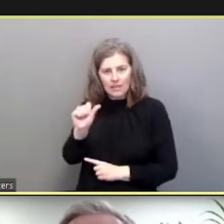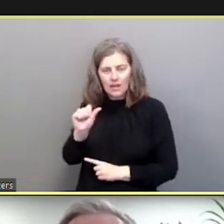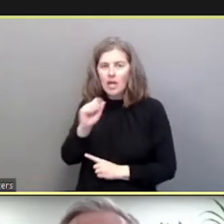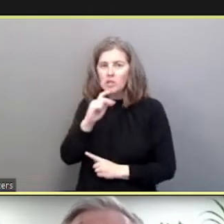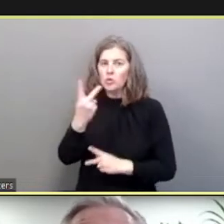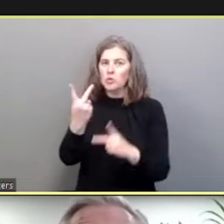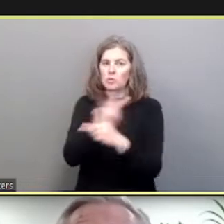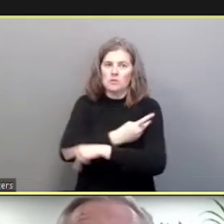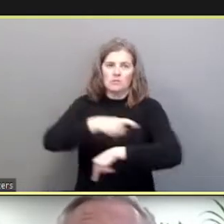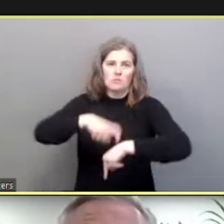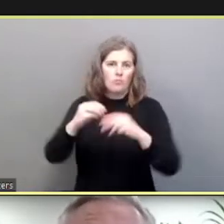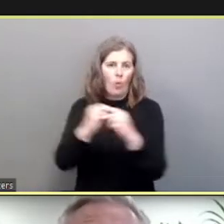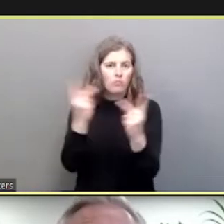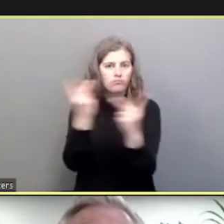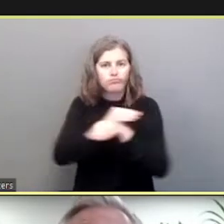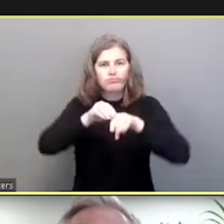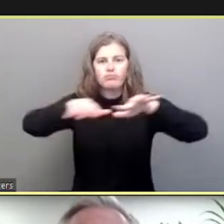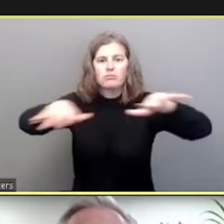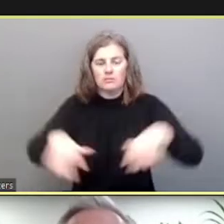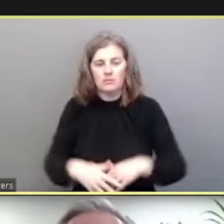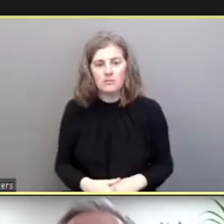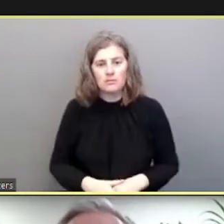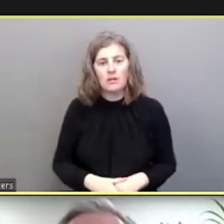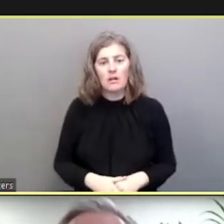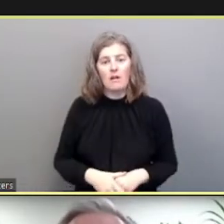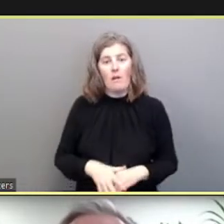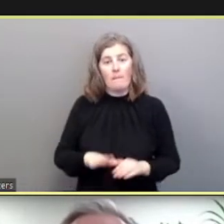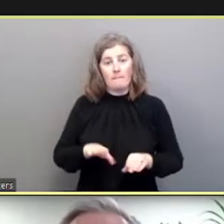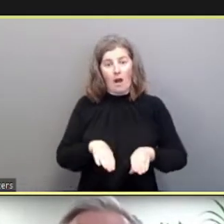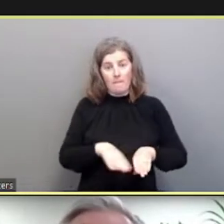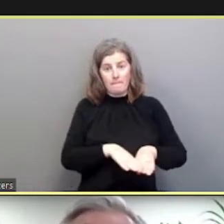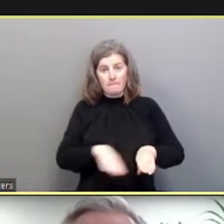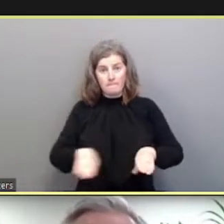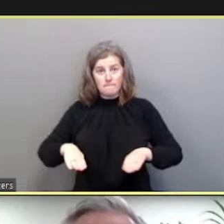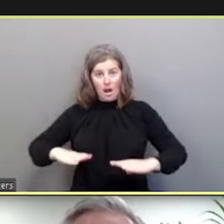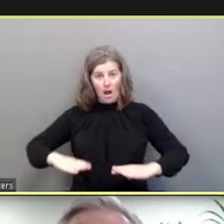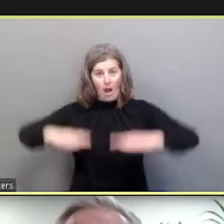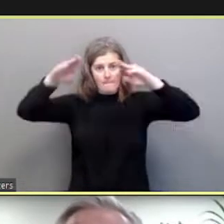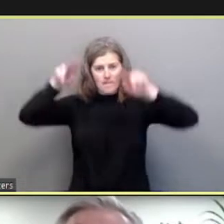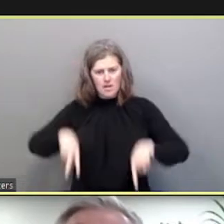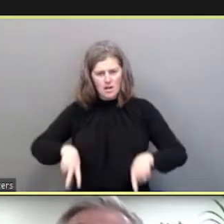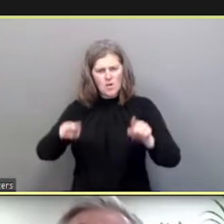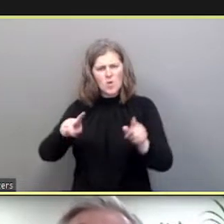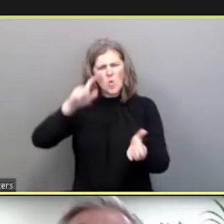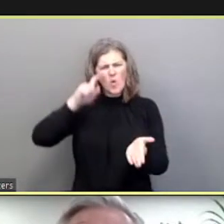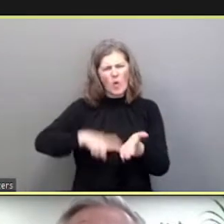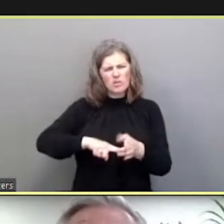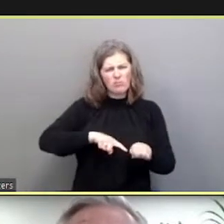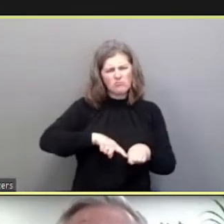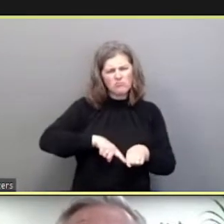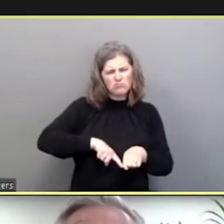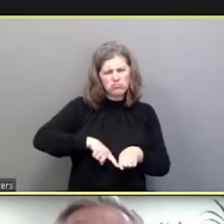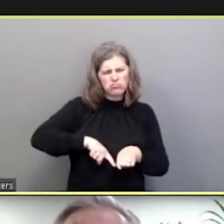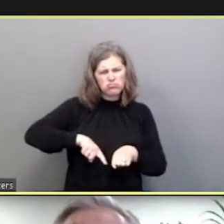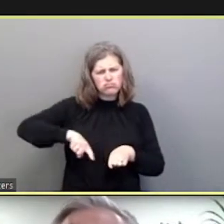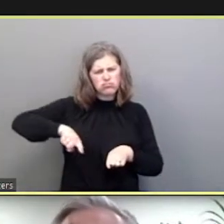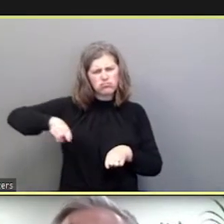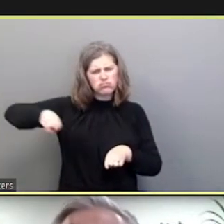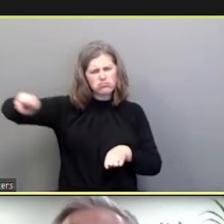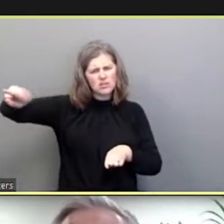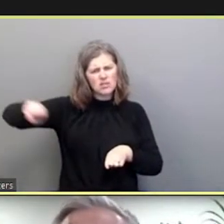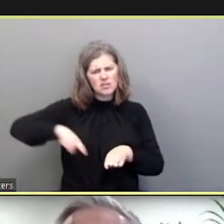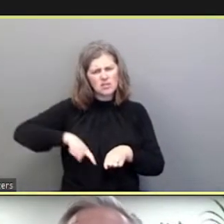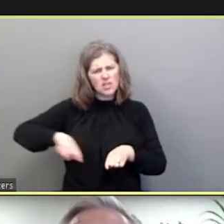before. On the other hand, if you go from the bottom up, you'll notice a diagonal line that seems to be much